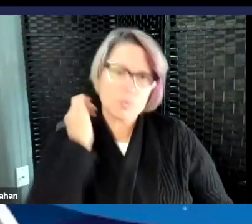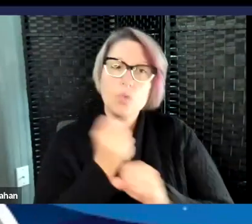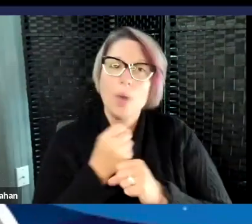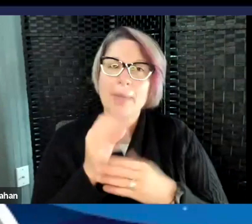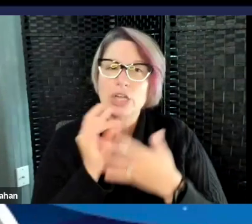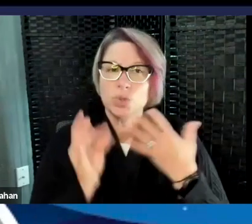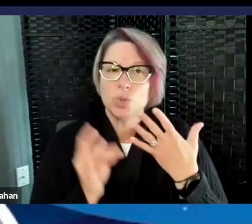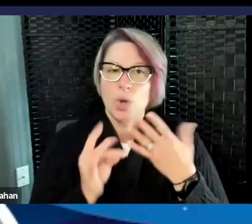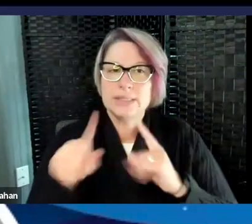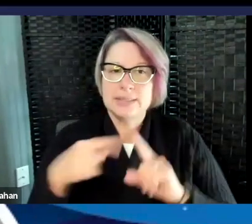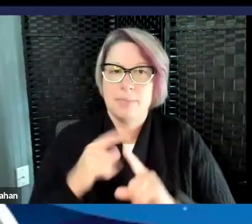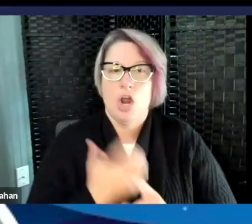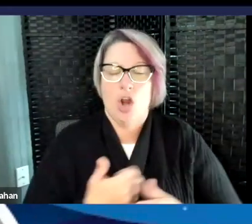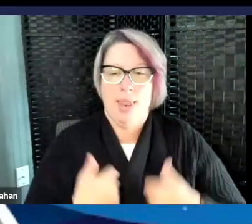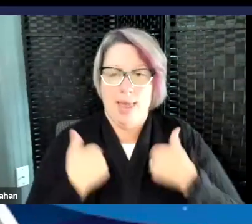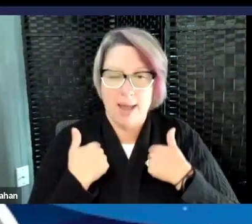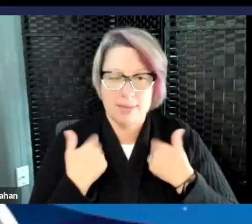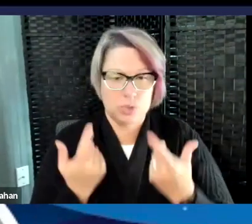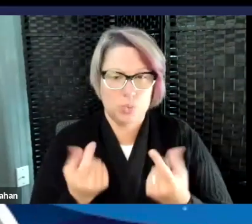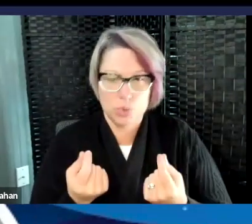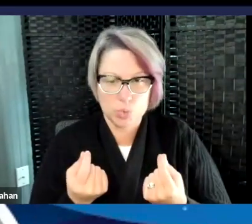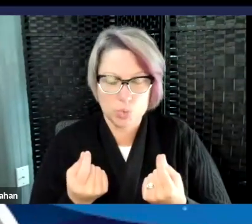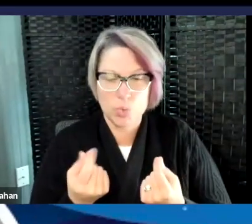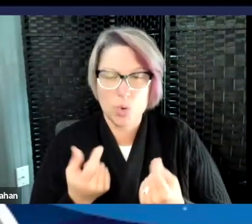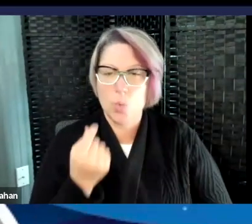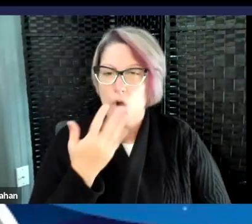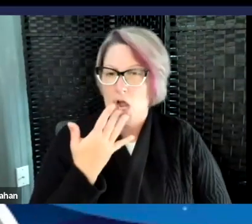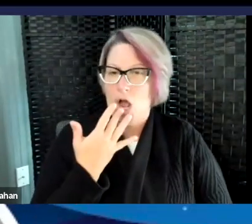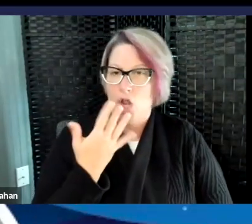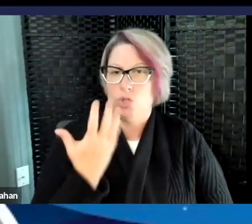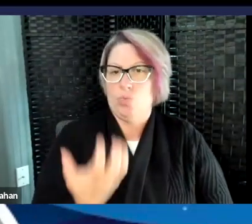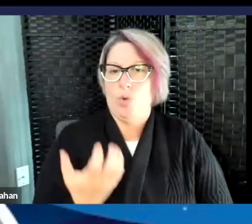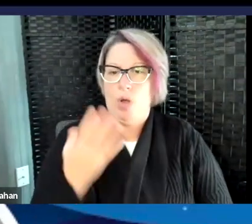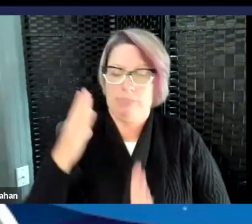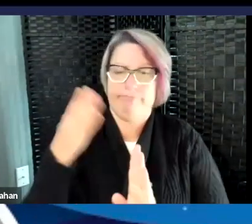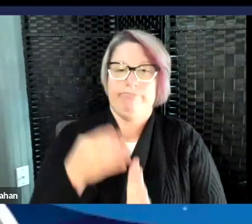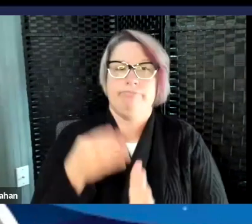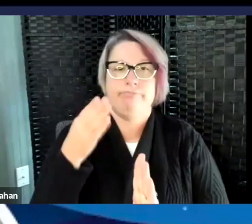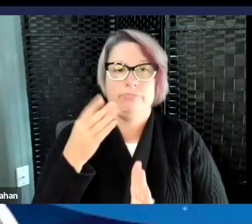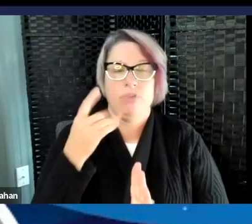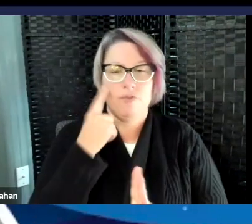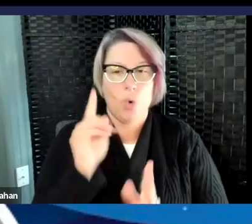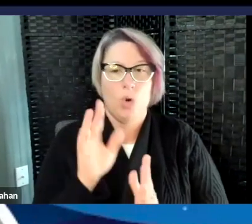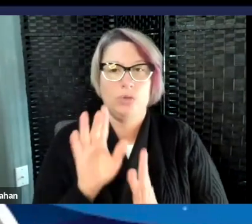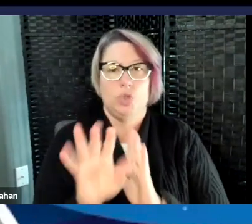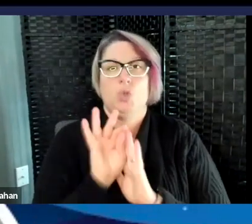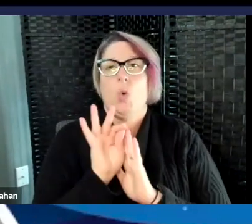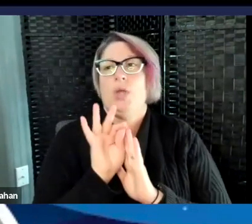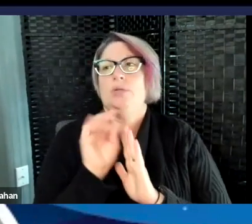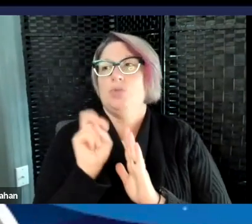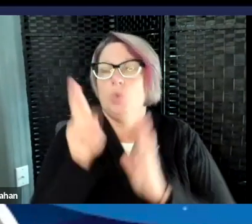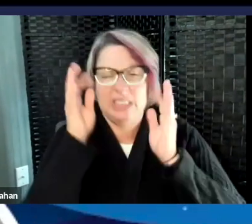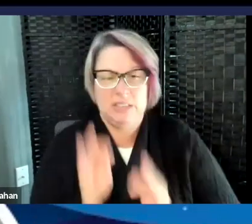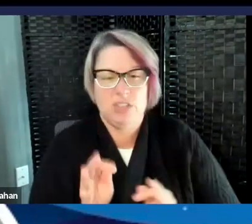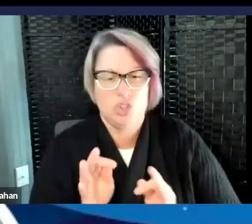things that we want to do, what color do we want to be in when we make a choice or when we make a decision?